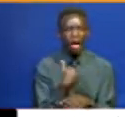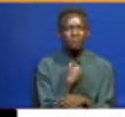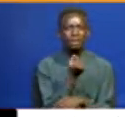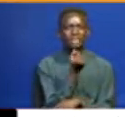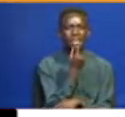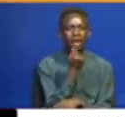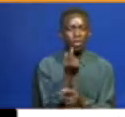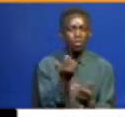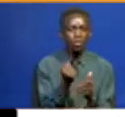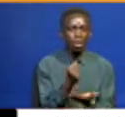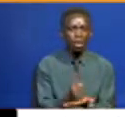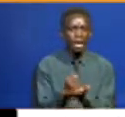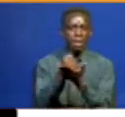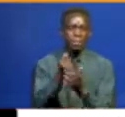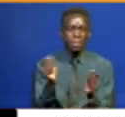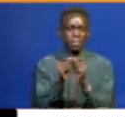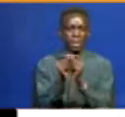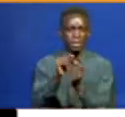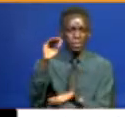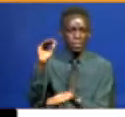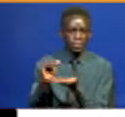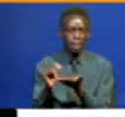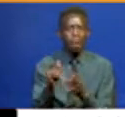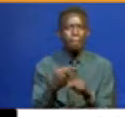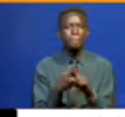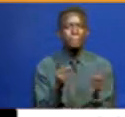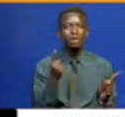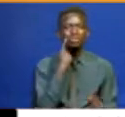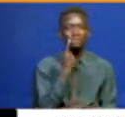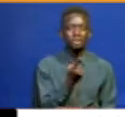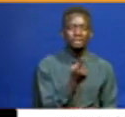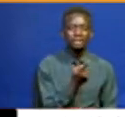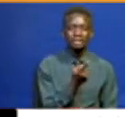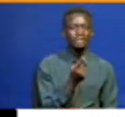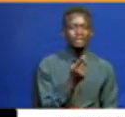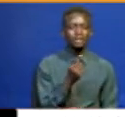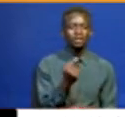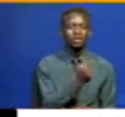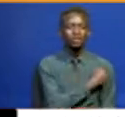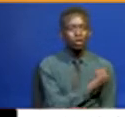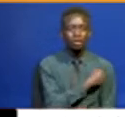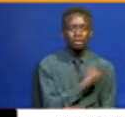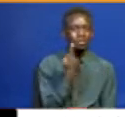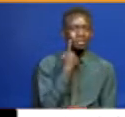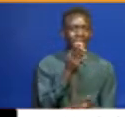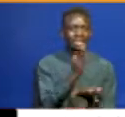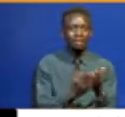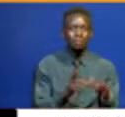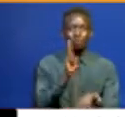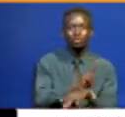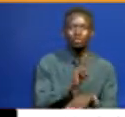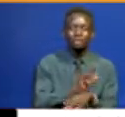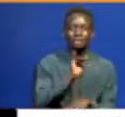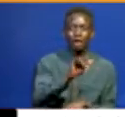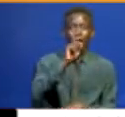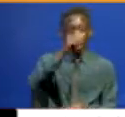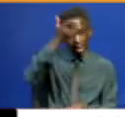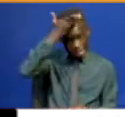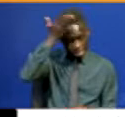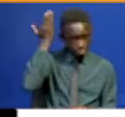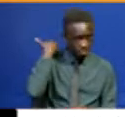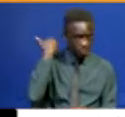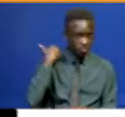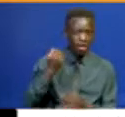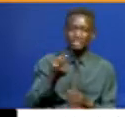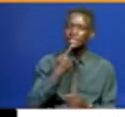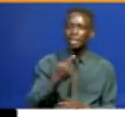stealing this medication from the hospital. From the hospital. And there's one nurse who told me, Doctor,